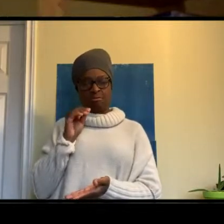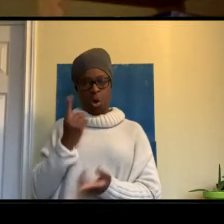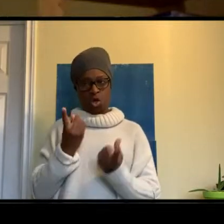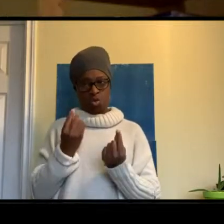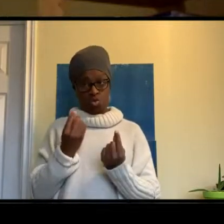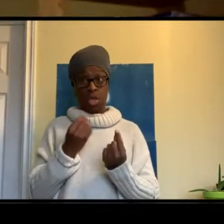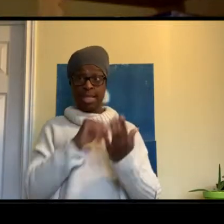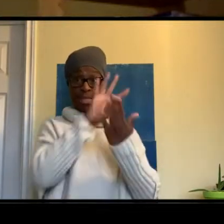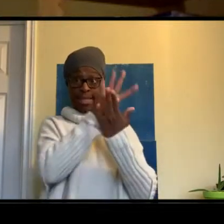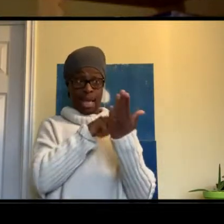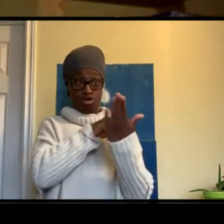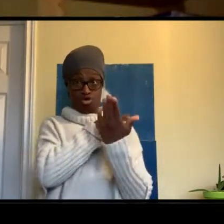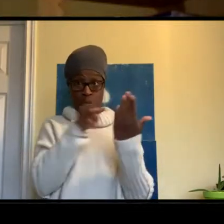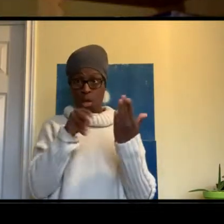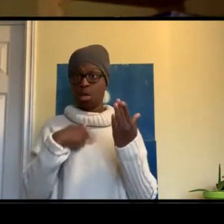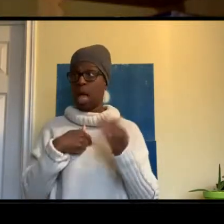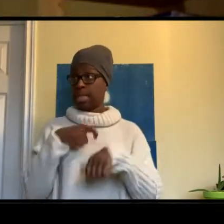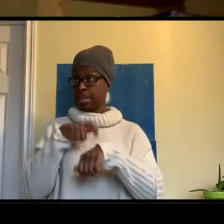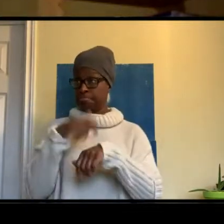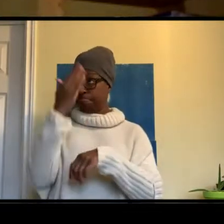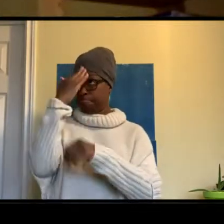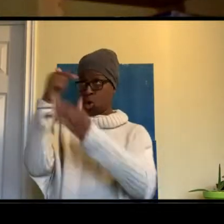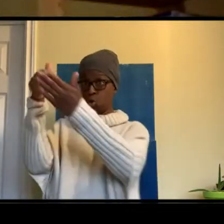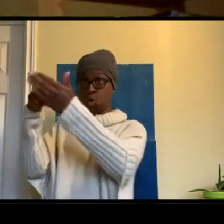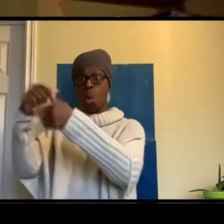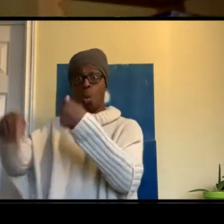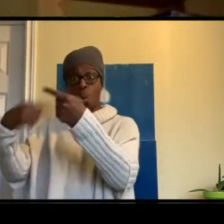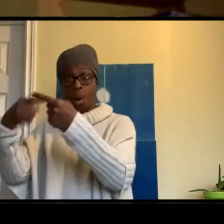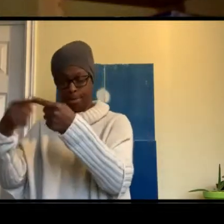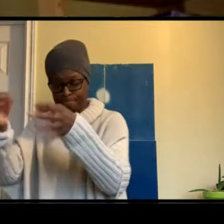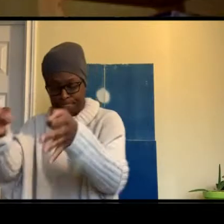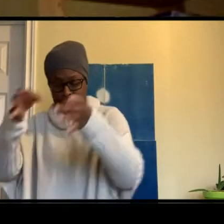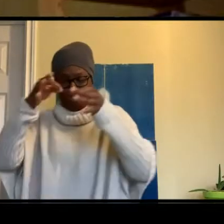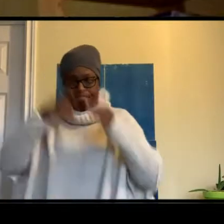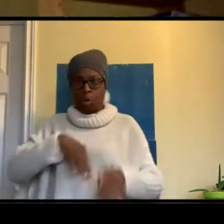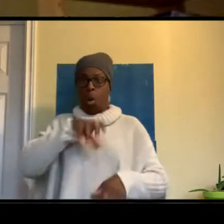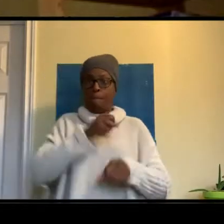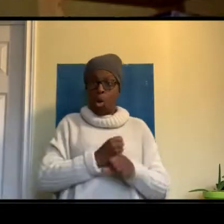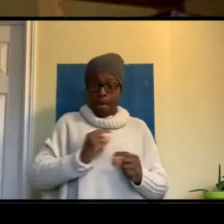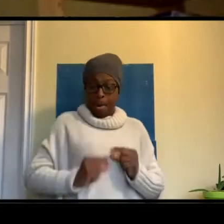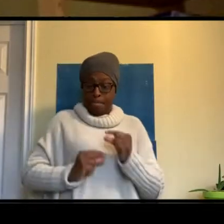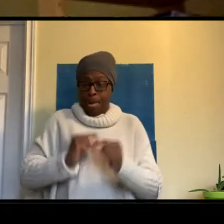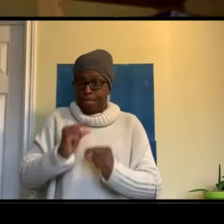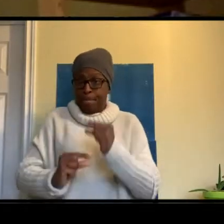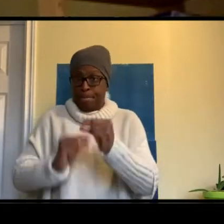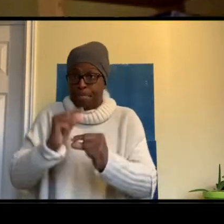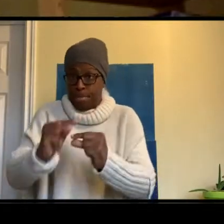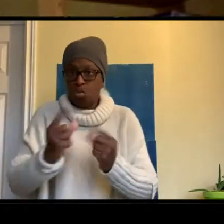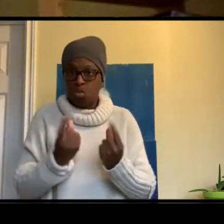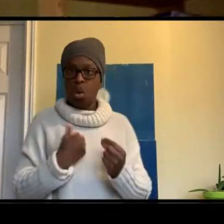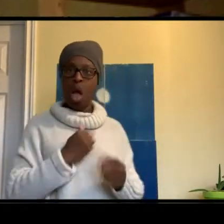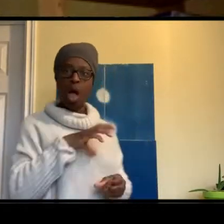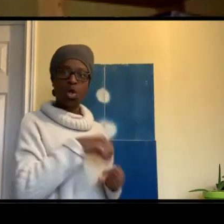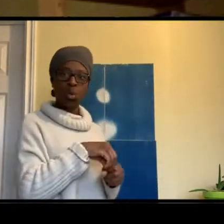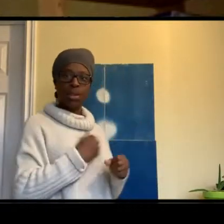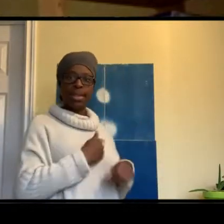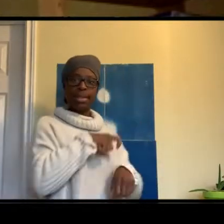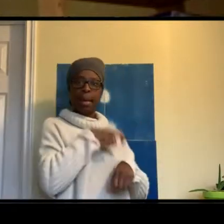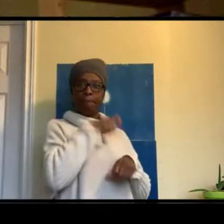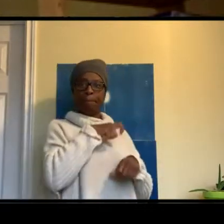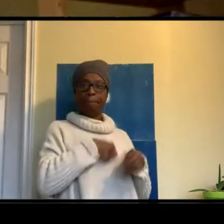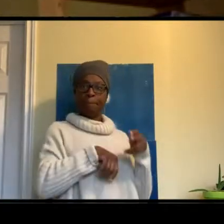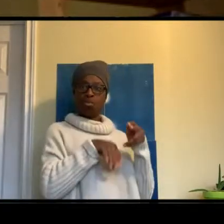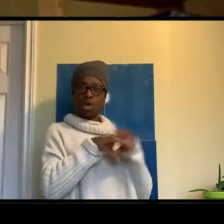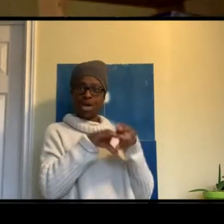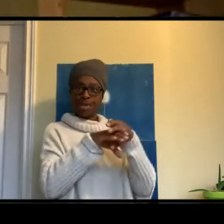phone or I actually have a little egg timer here somewhere. And I will set it to remind myself that if 55 minutes has gone by